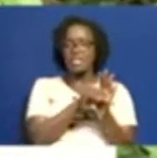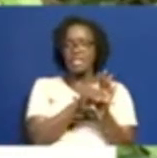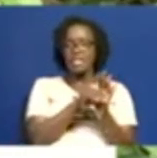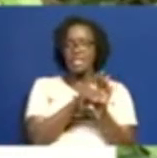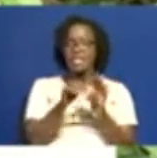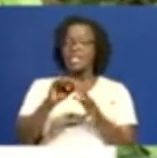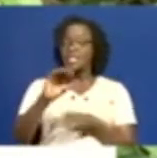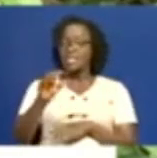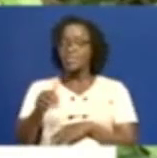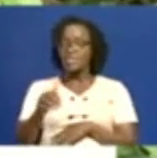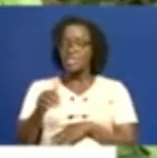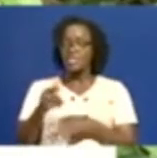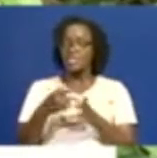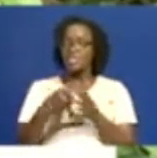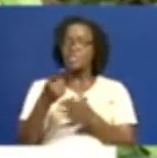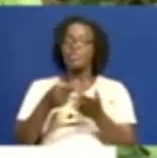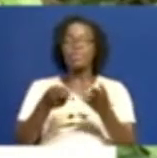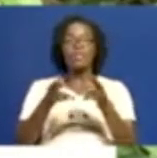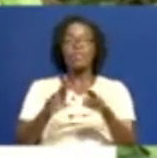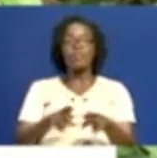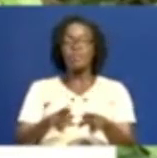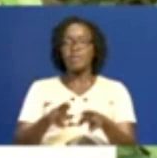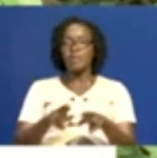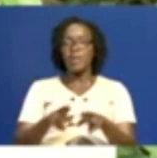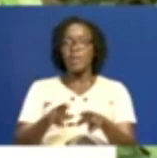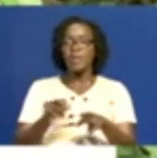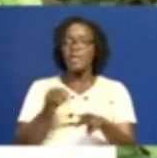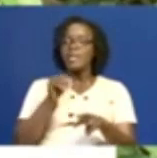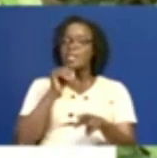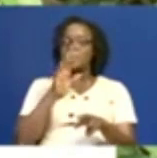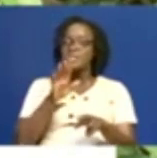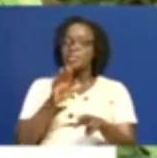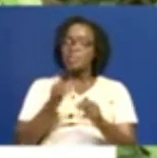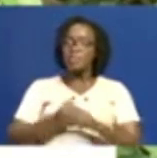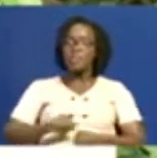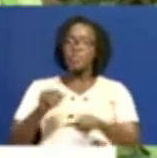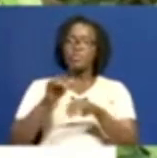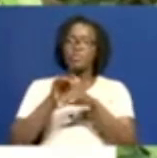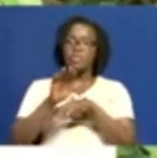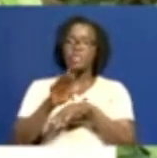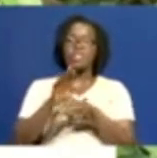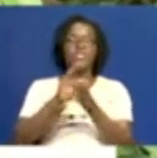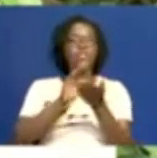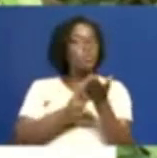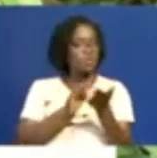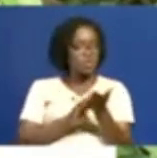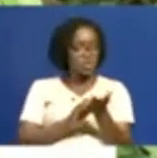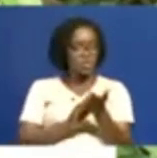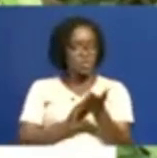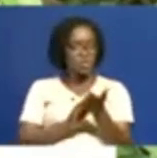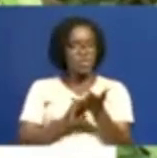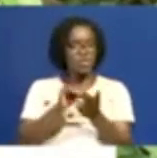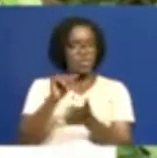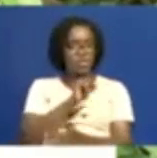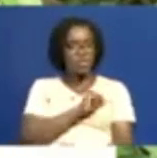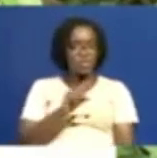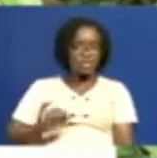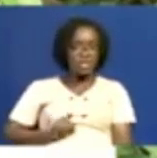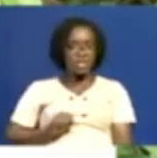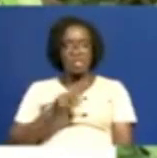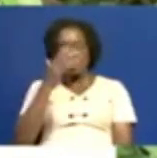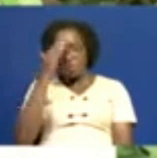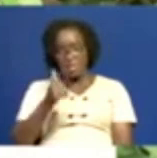the county, then what will happen is he will be able to send that recommendation to the Senate. Because